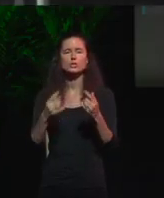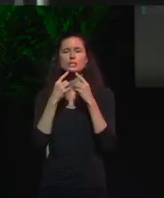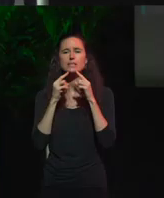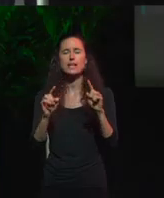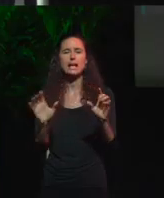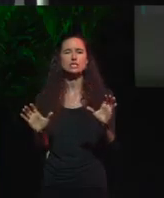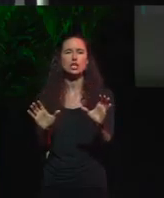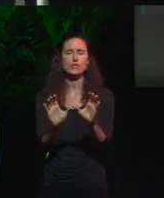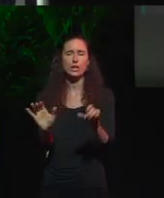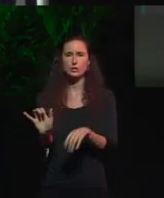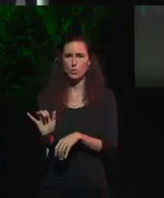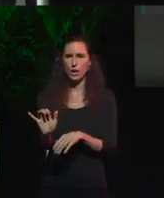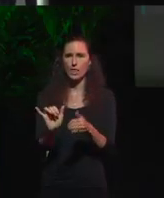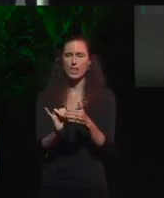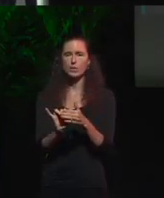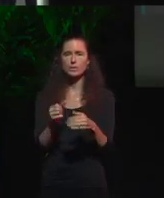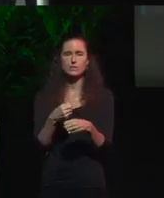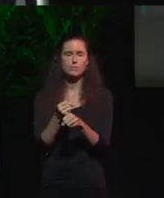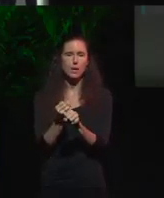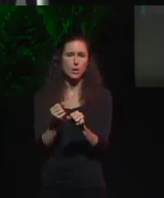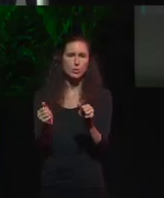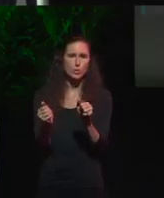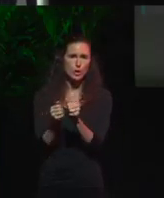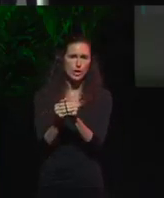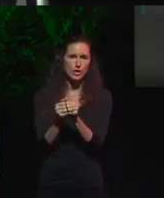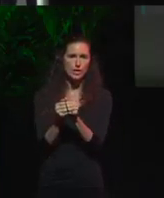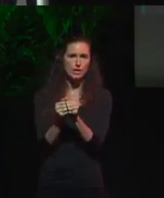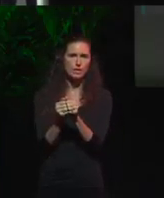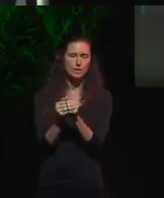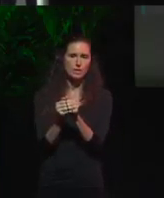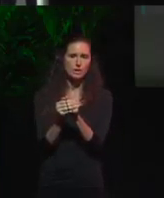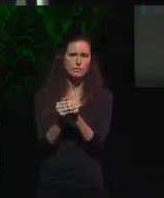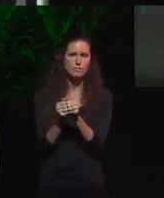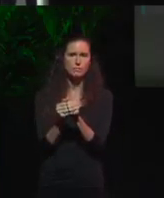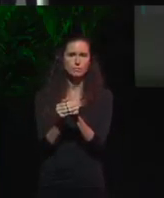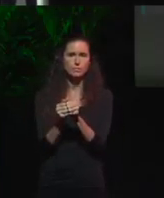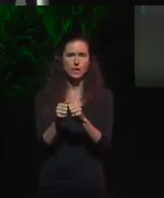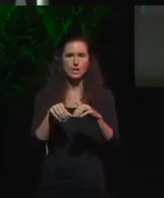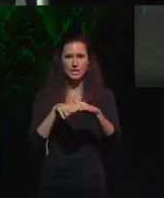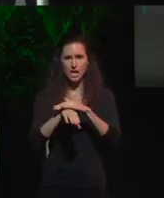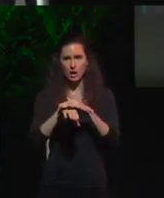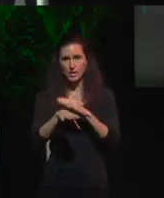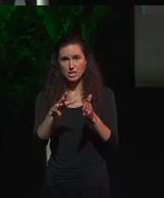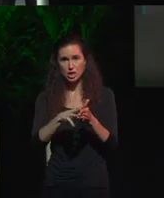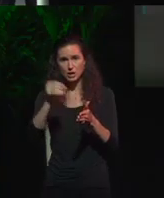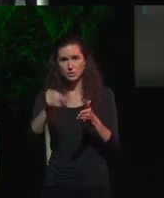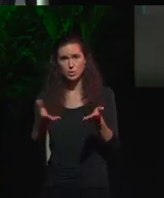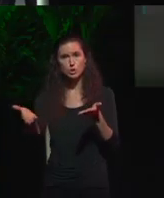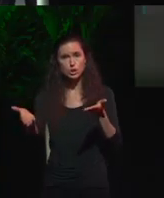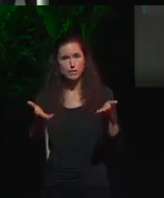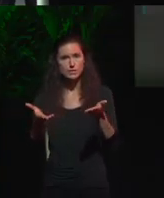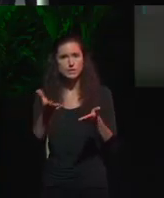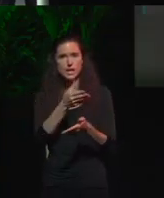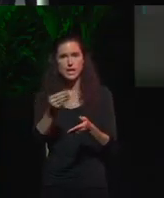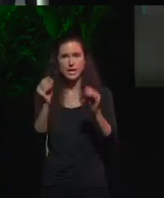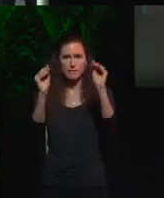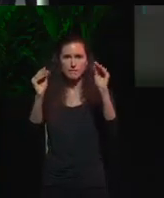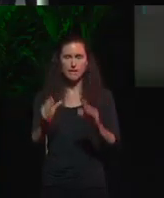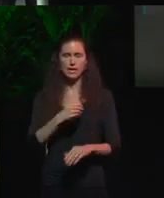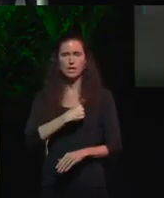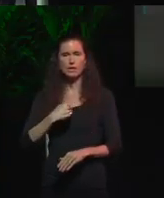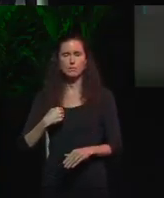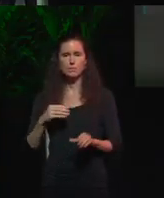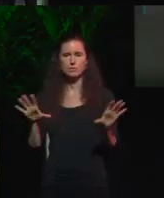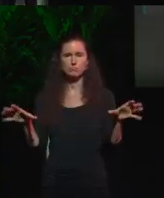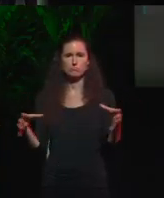certificate, which was built with a combination of student services and faculty members coming together under